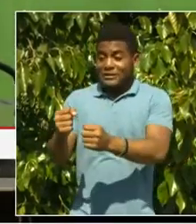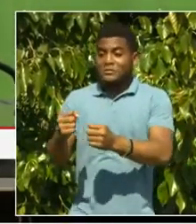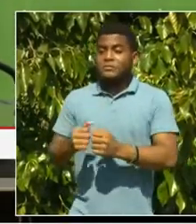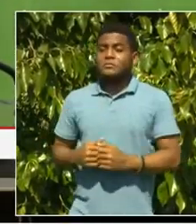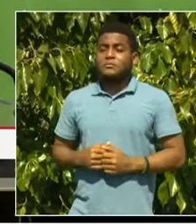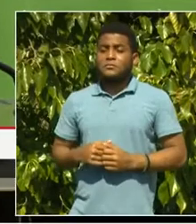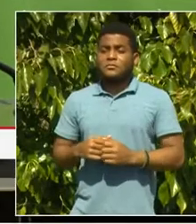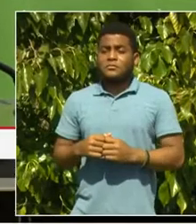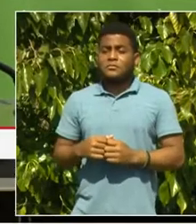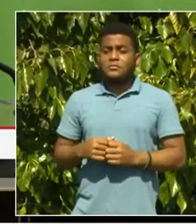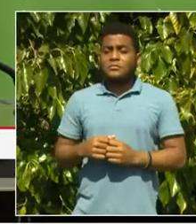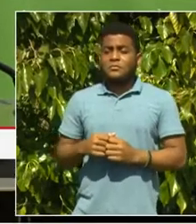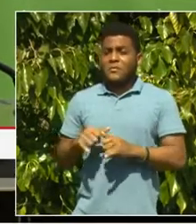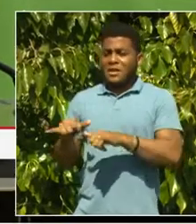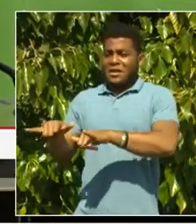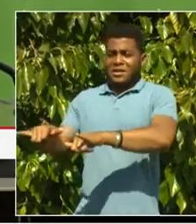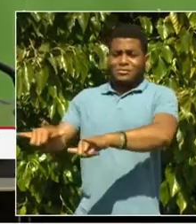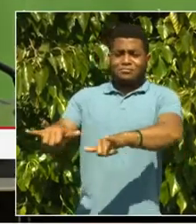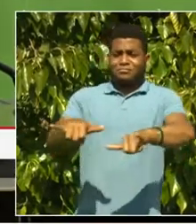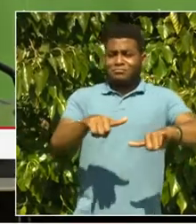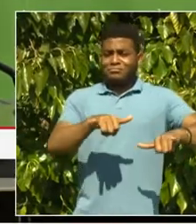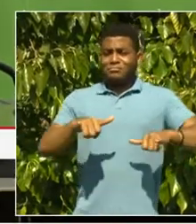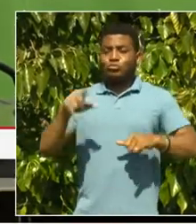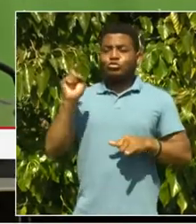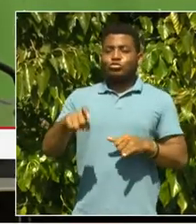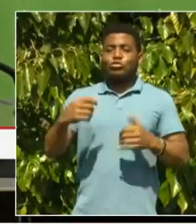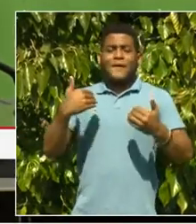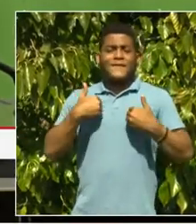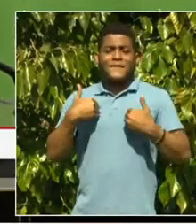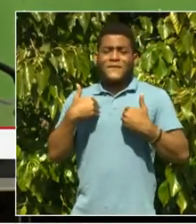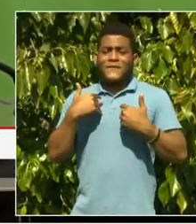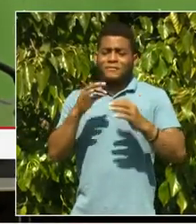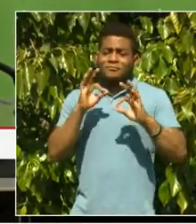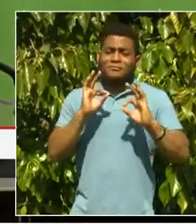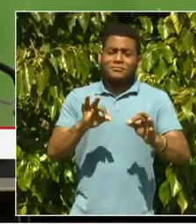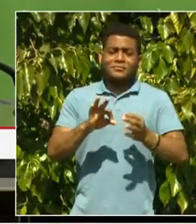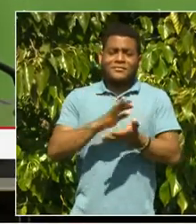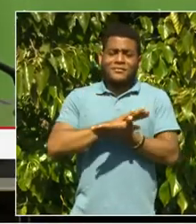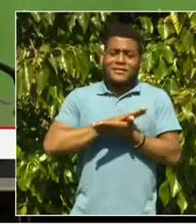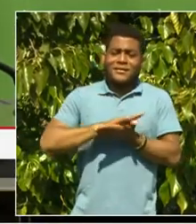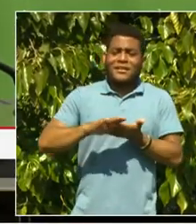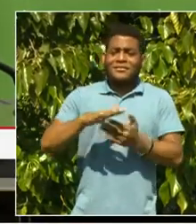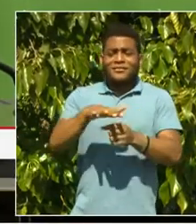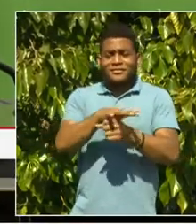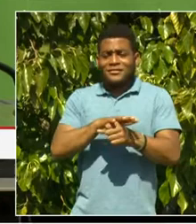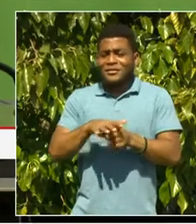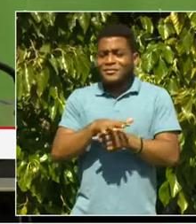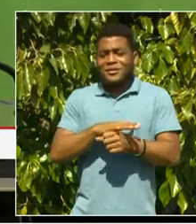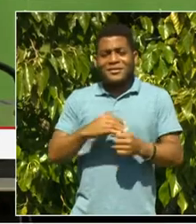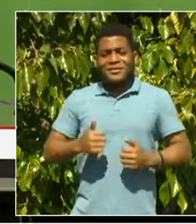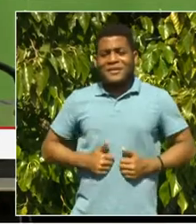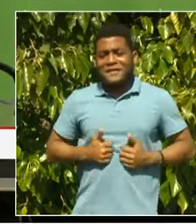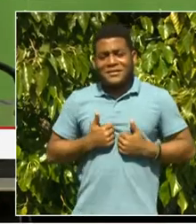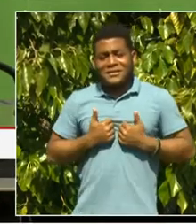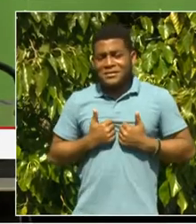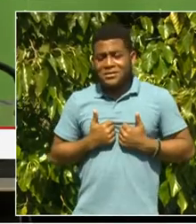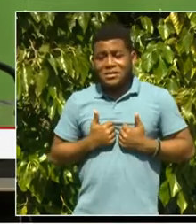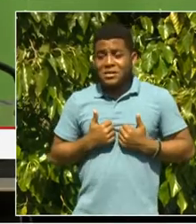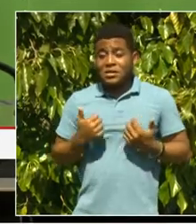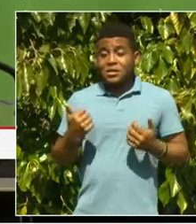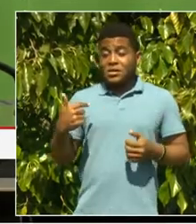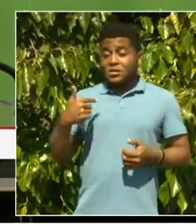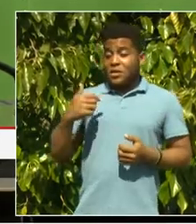everything they need in their own neighborhood, and that's our strategy. Great schools,